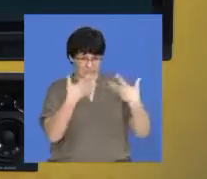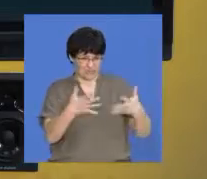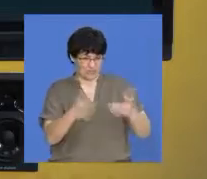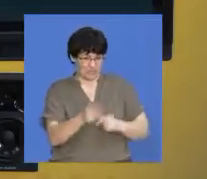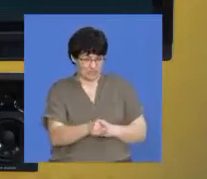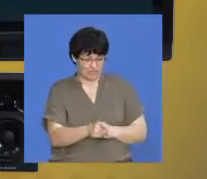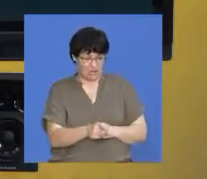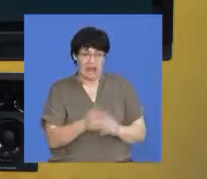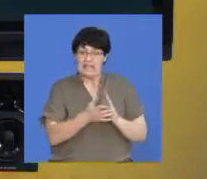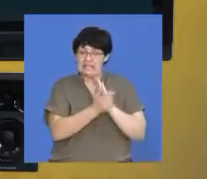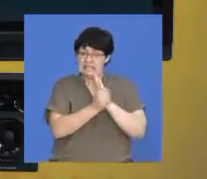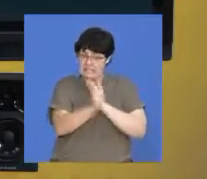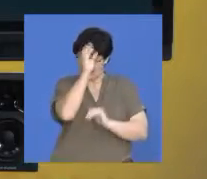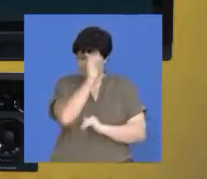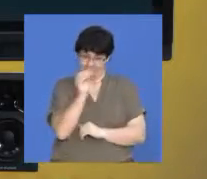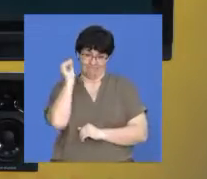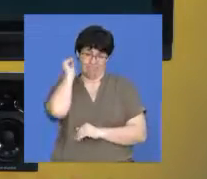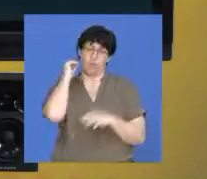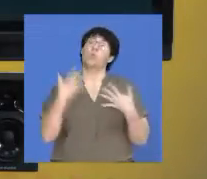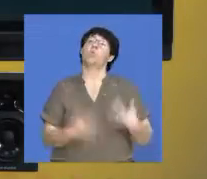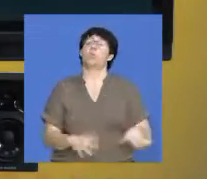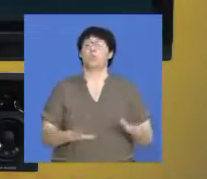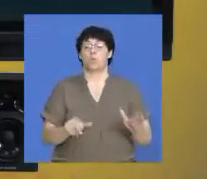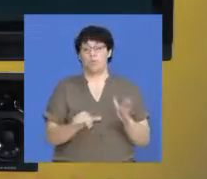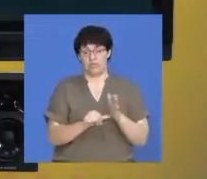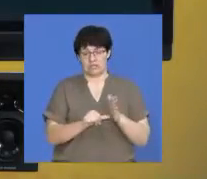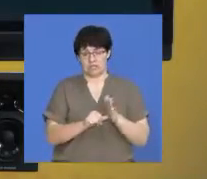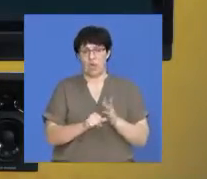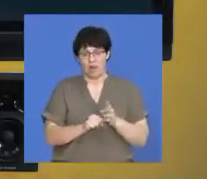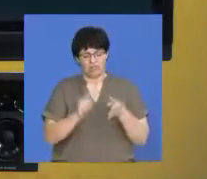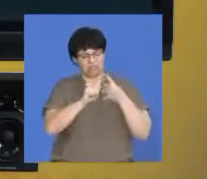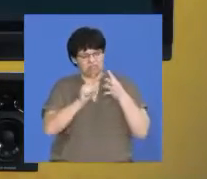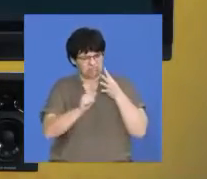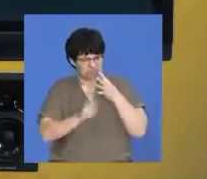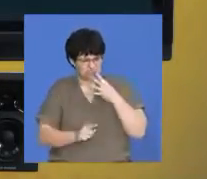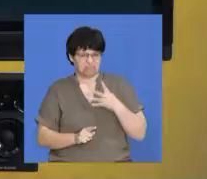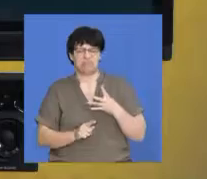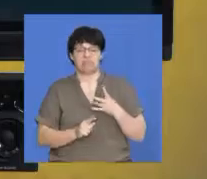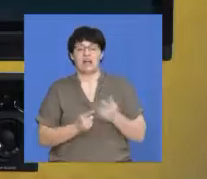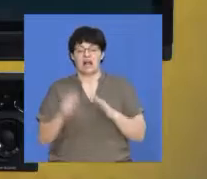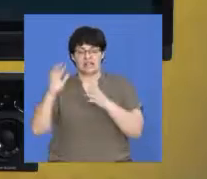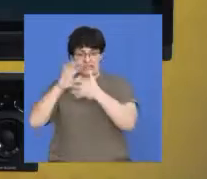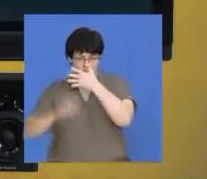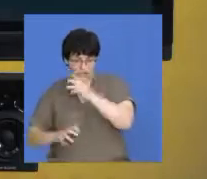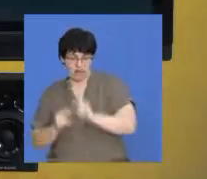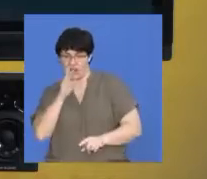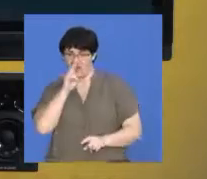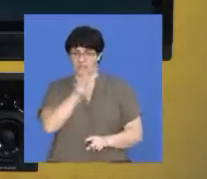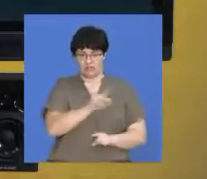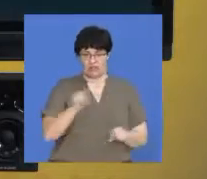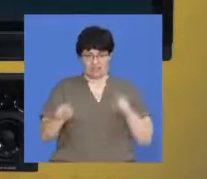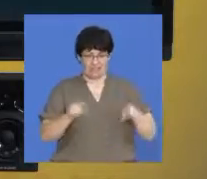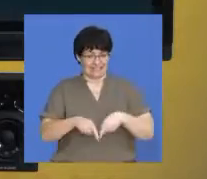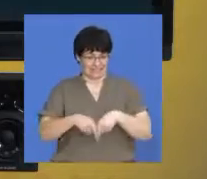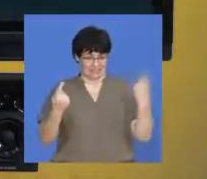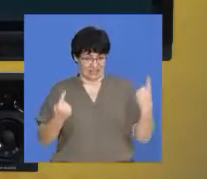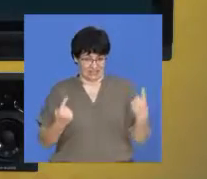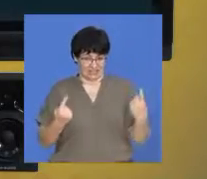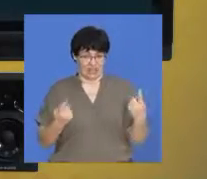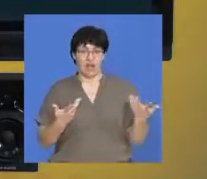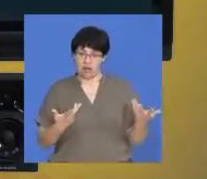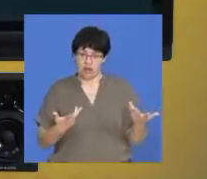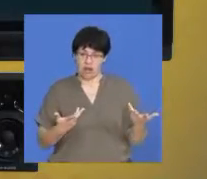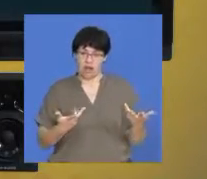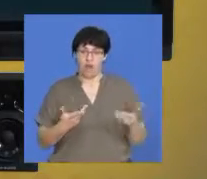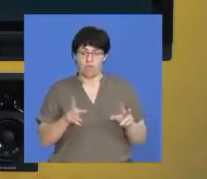very important. So those are the type of sources you are going to get in history: textual and visual. And then they differ from whether it's